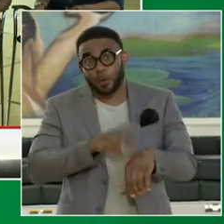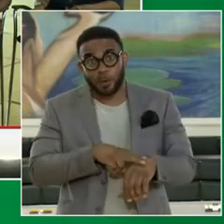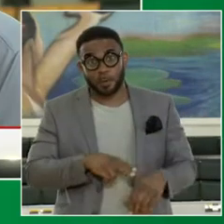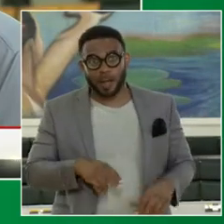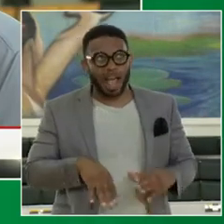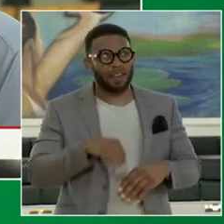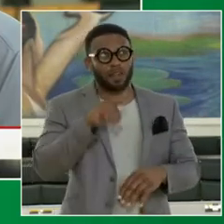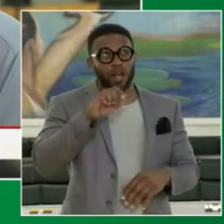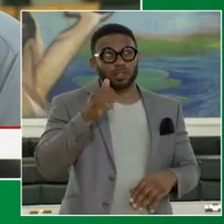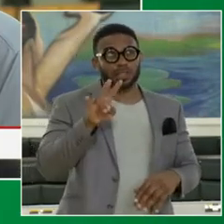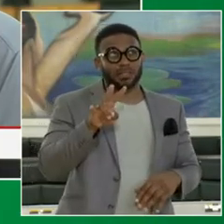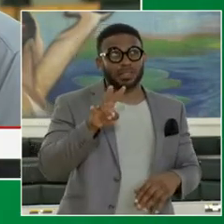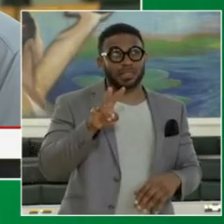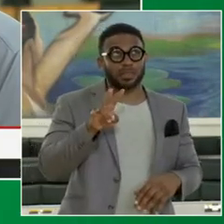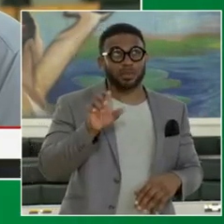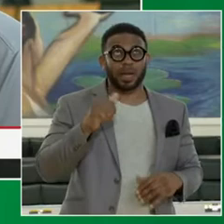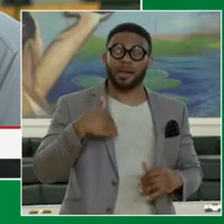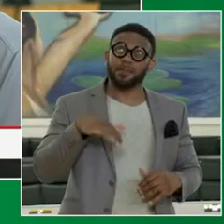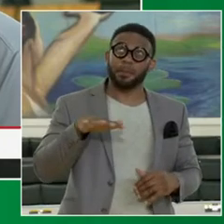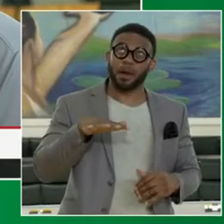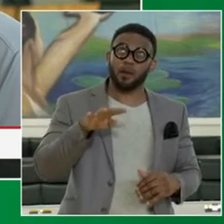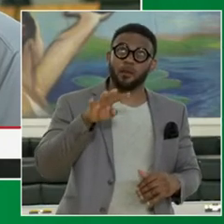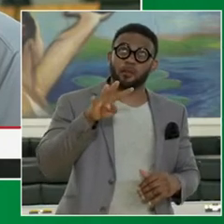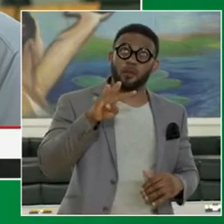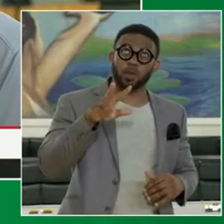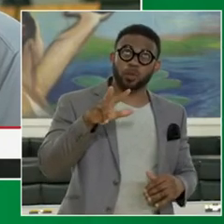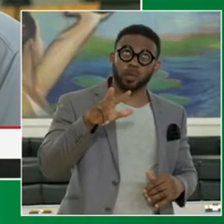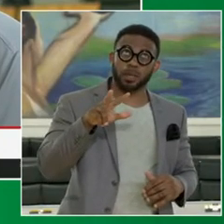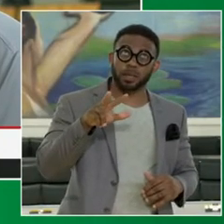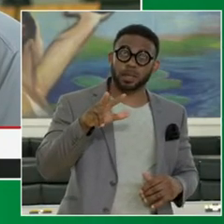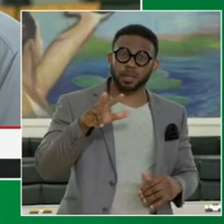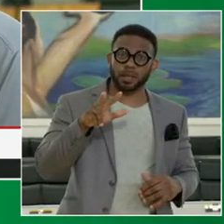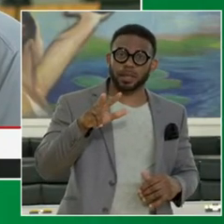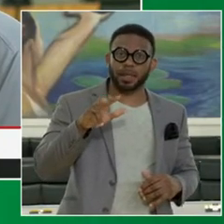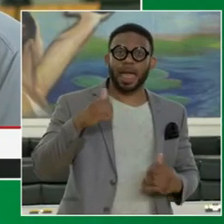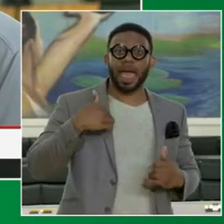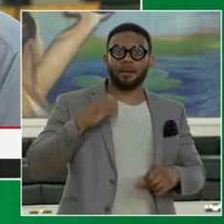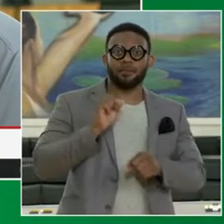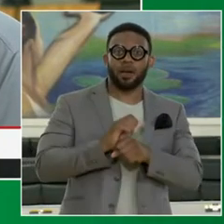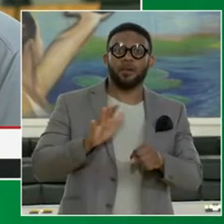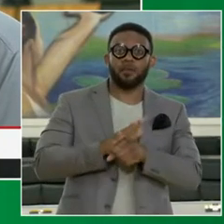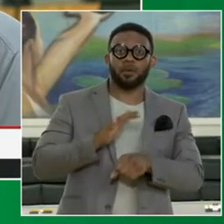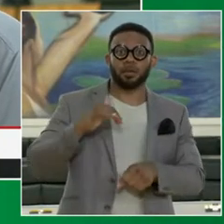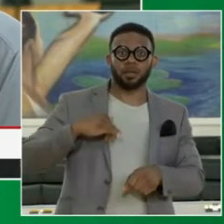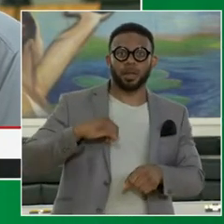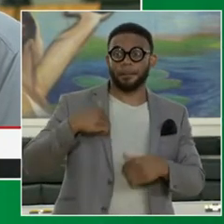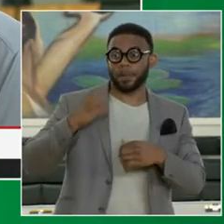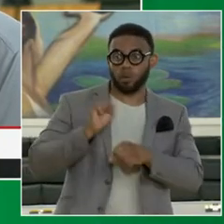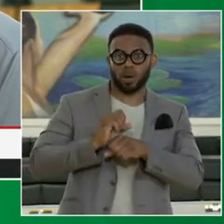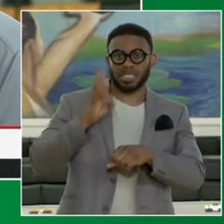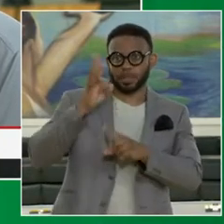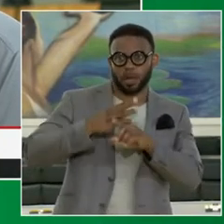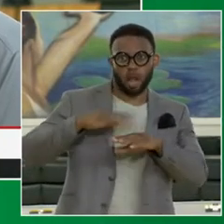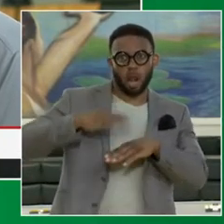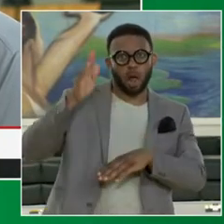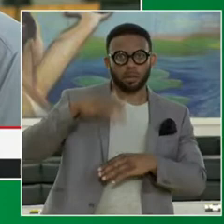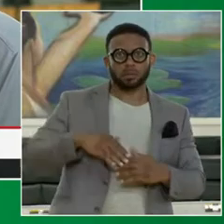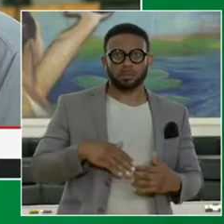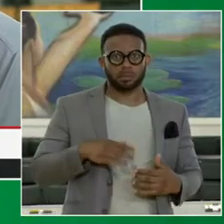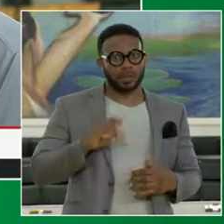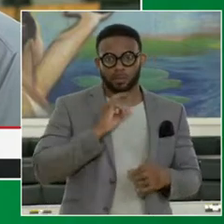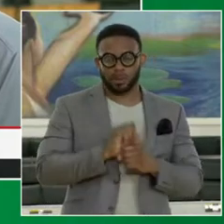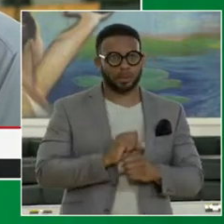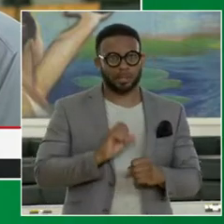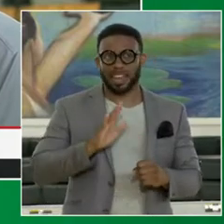out of 117, we have about 43 that's gainfully employed and been working 6 months or longer. And that's